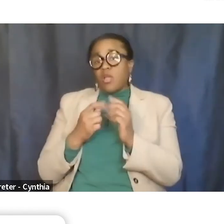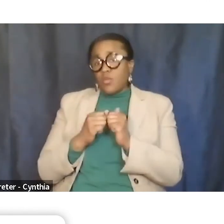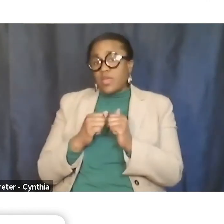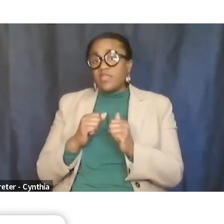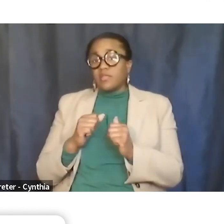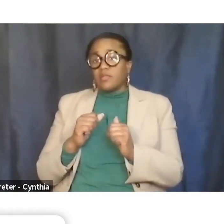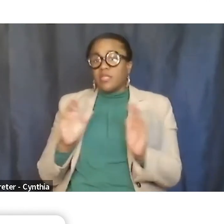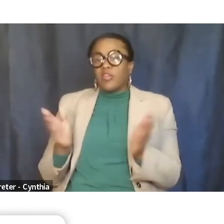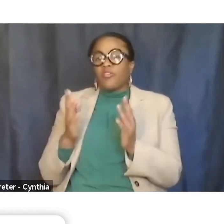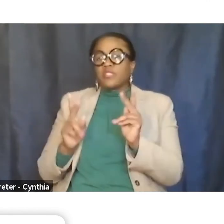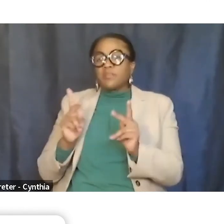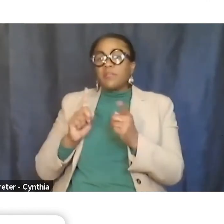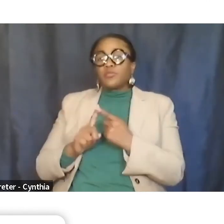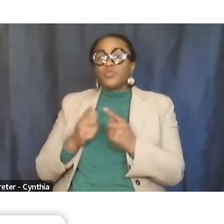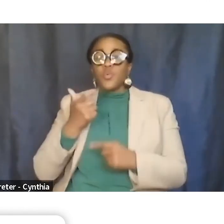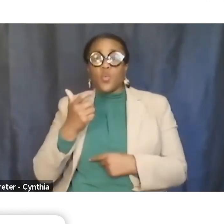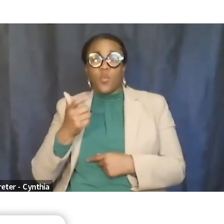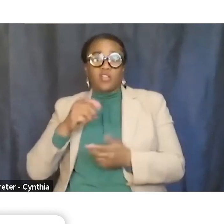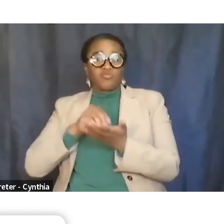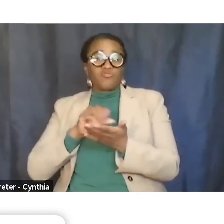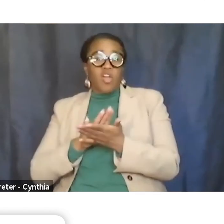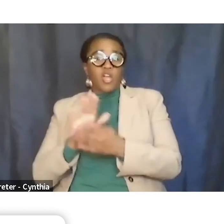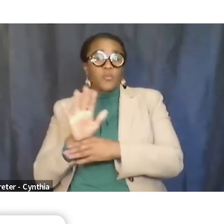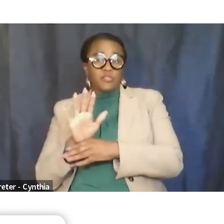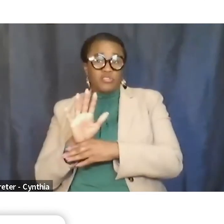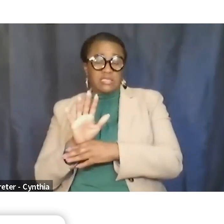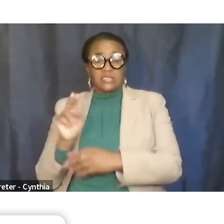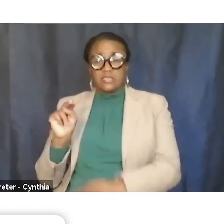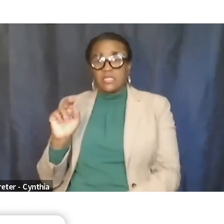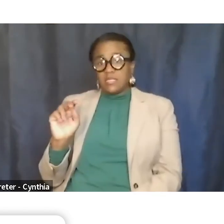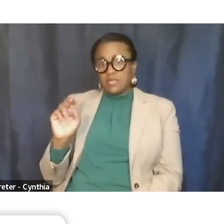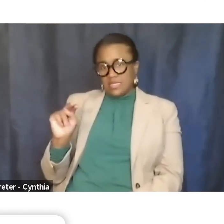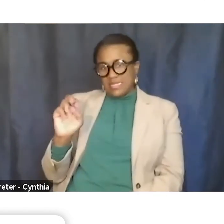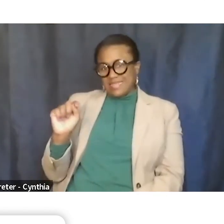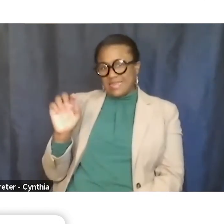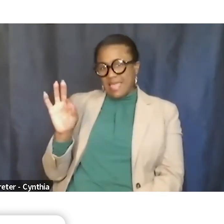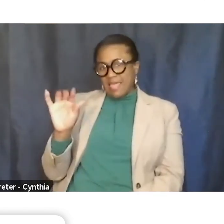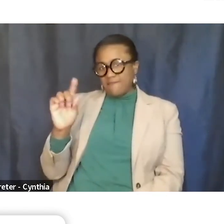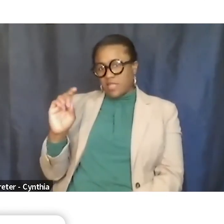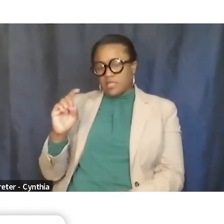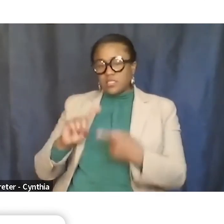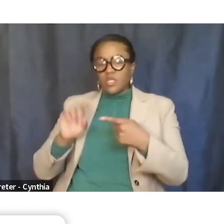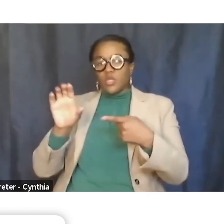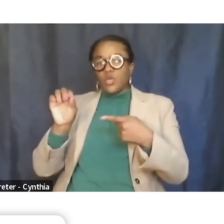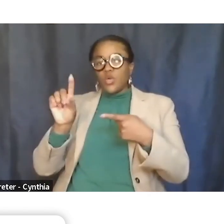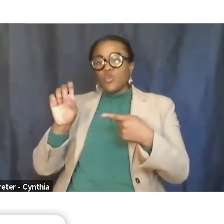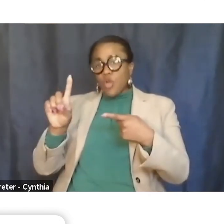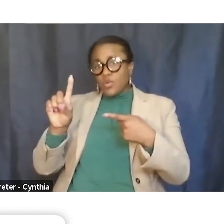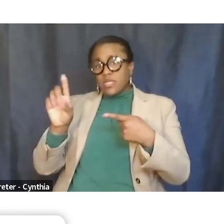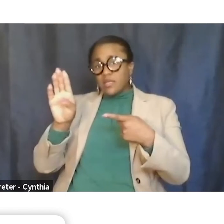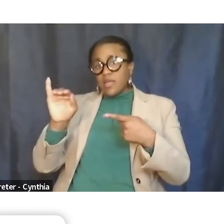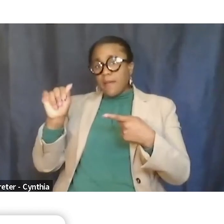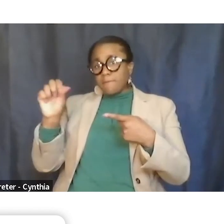pushing people to the documentaries that are available on Netflix. So Coded Bias is wonderful, The Great Hack,